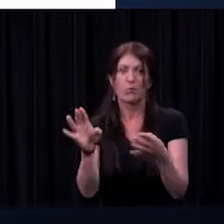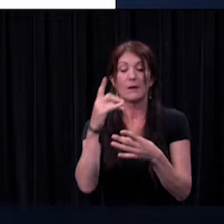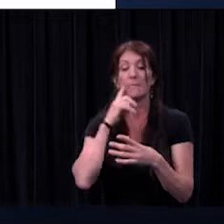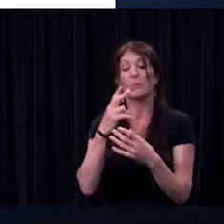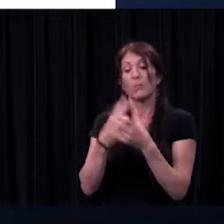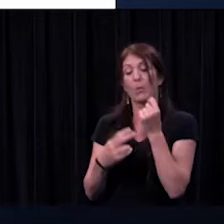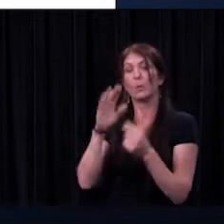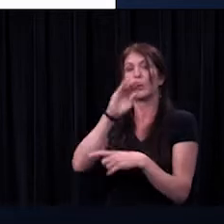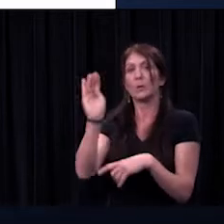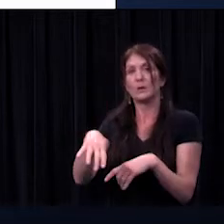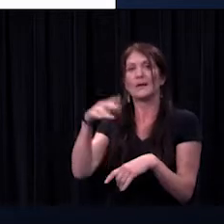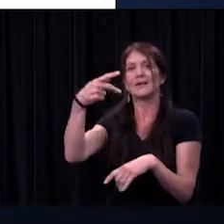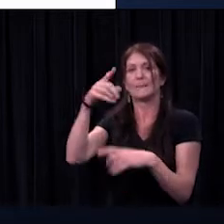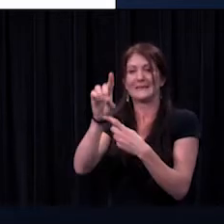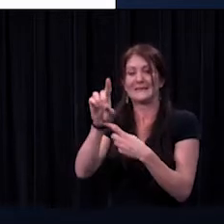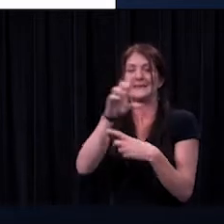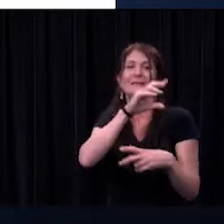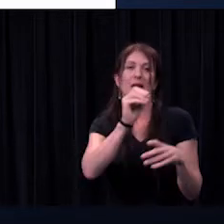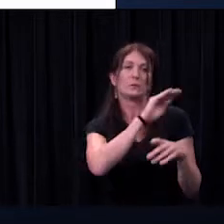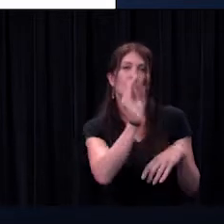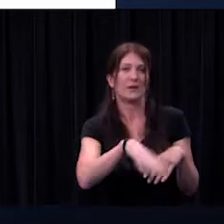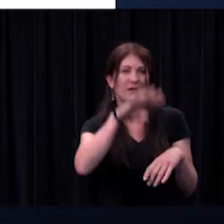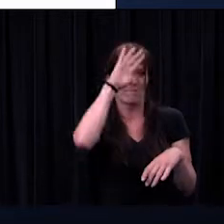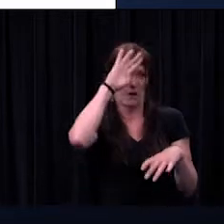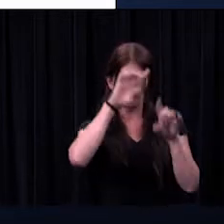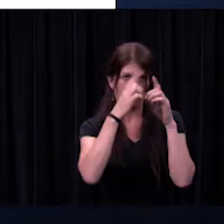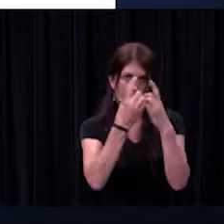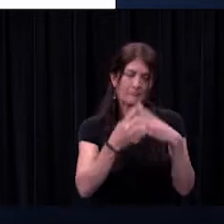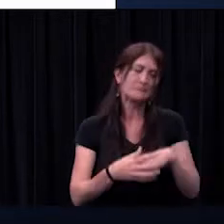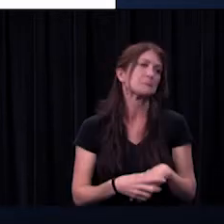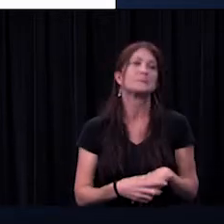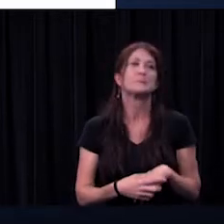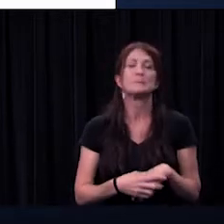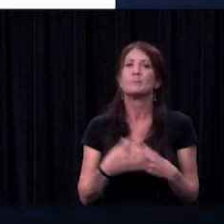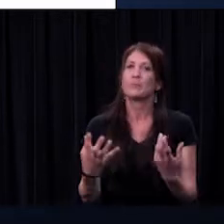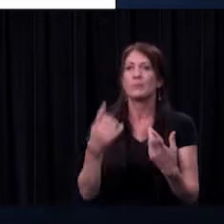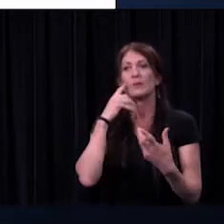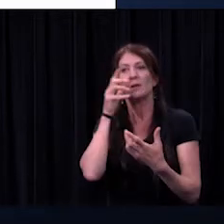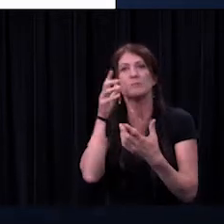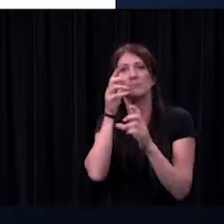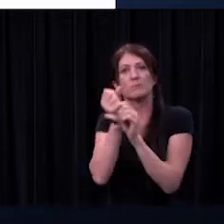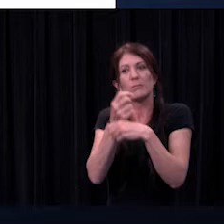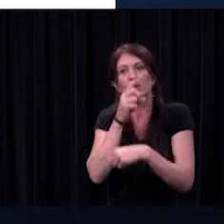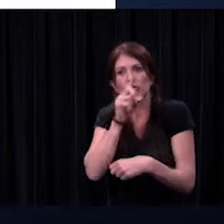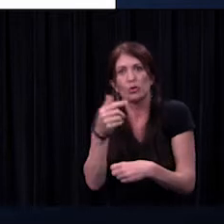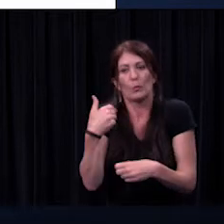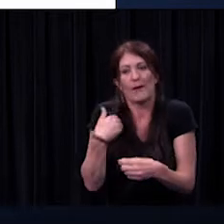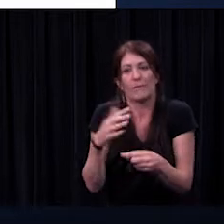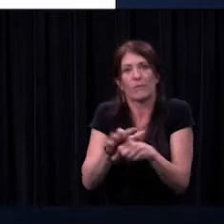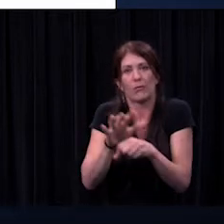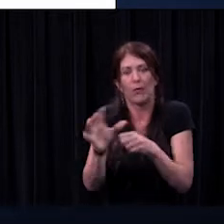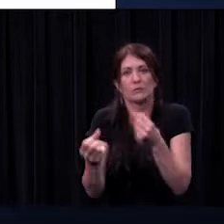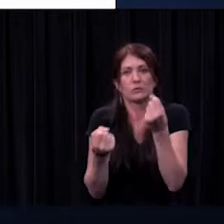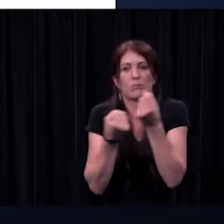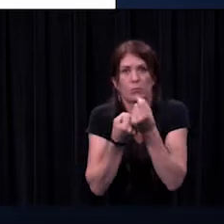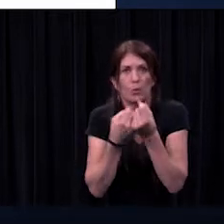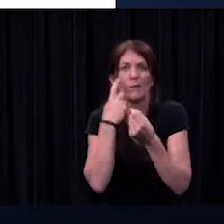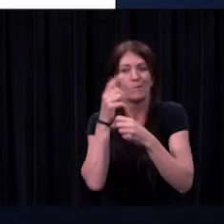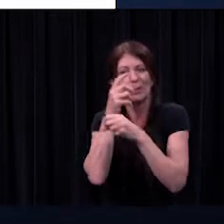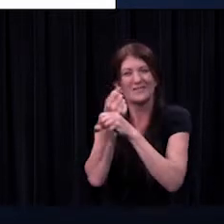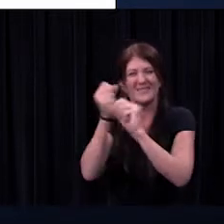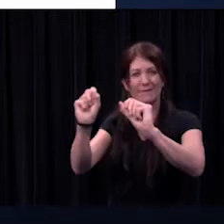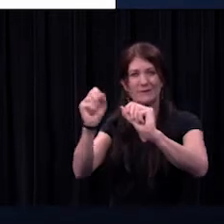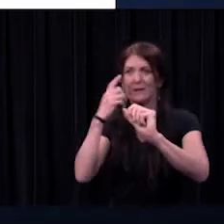Police Department and Olathe Fire, in getting the support we need for having thousands and thousands of people at those